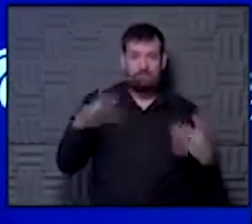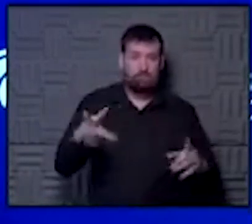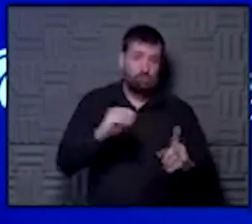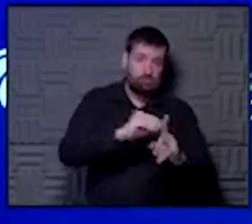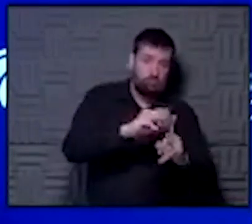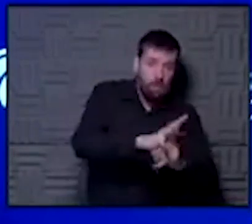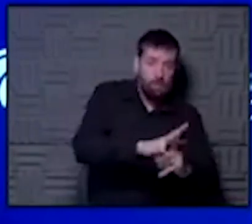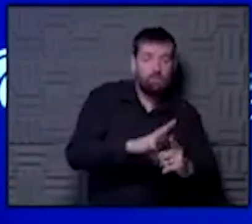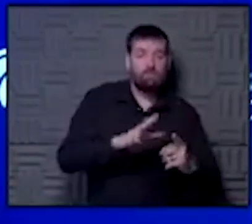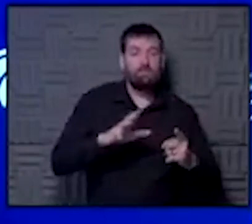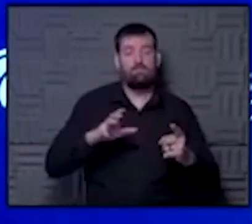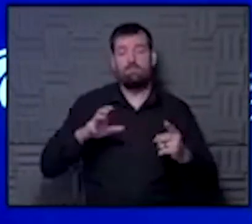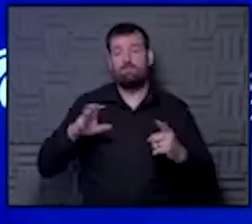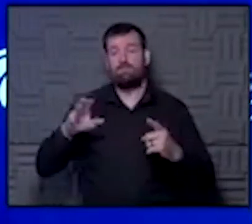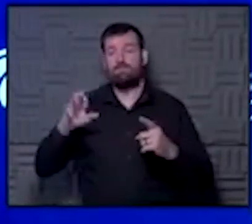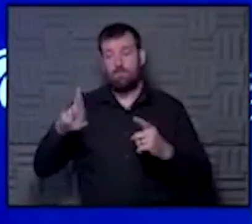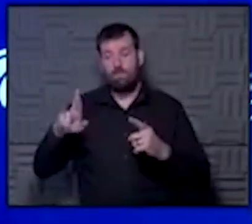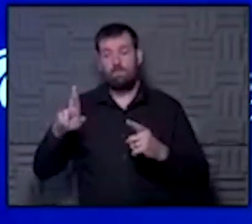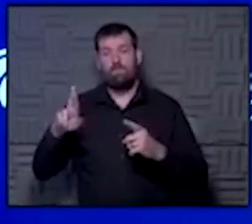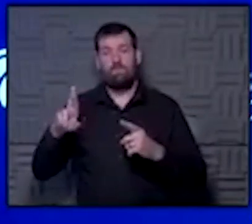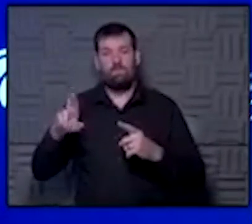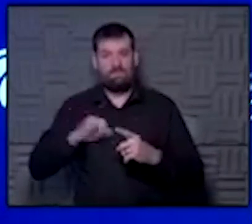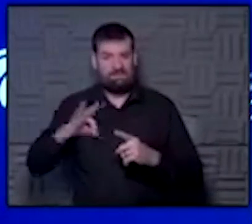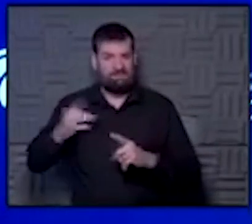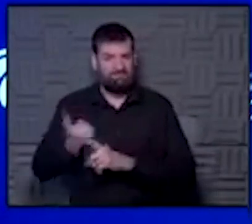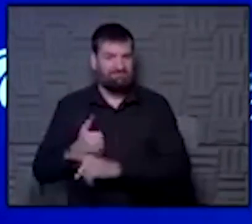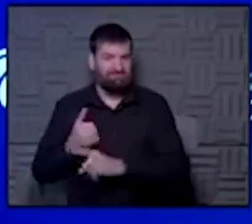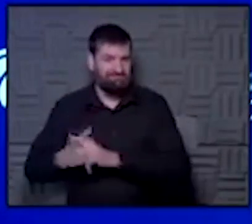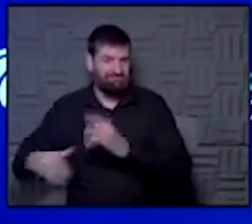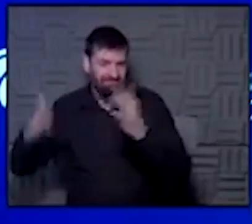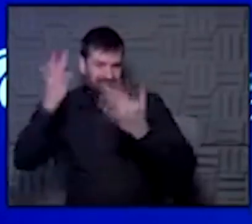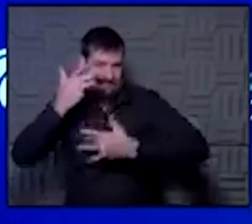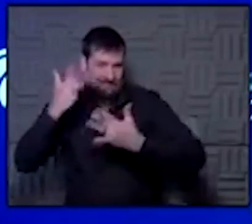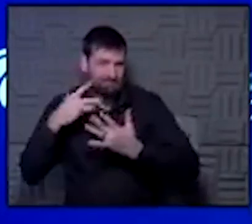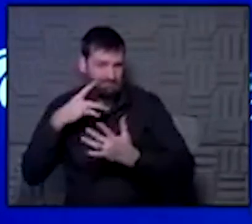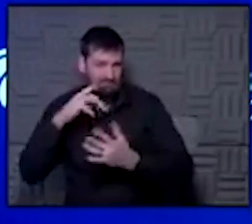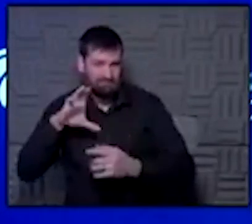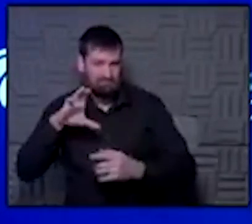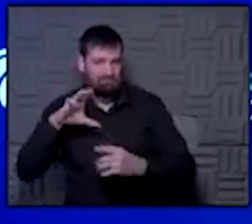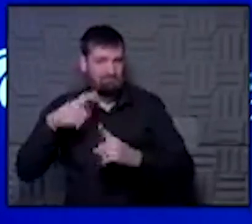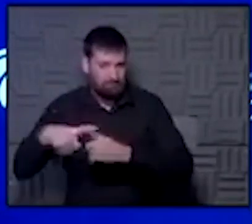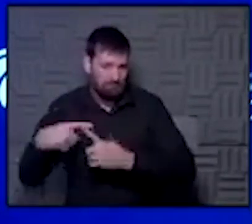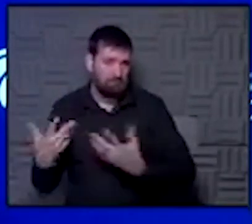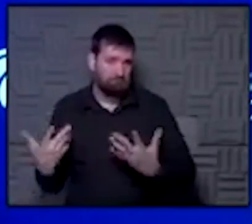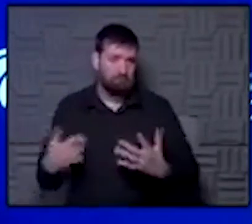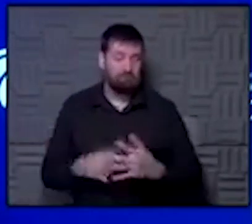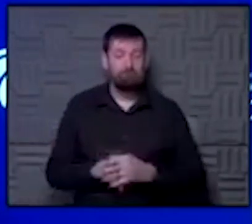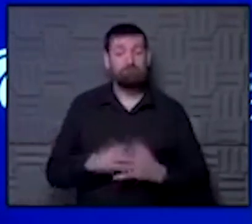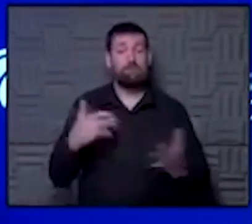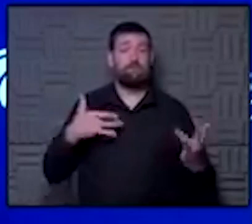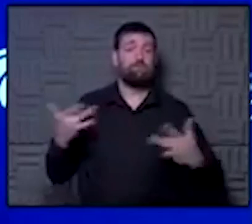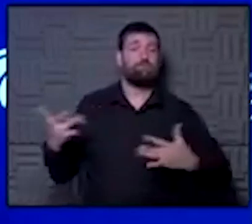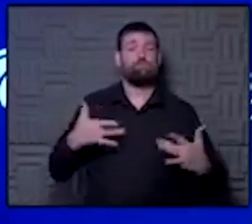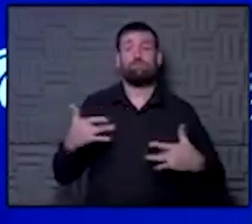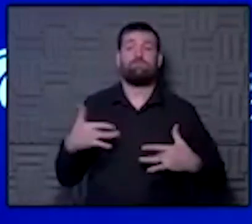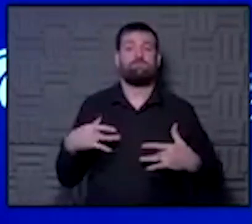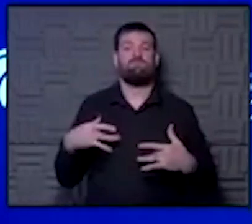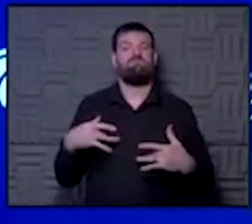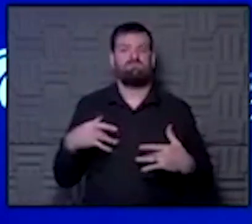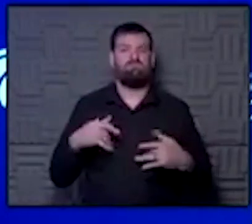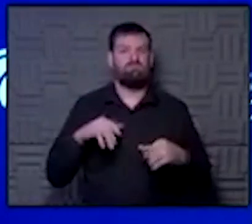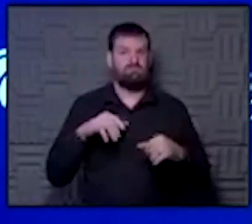around somebody who's been sick, or because the staff themselves are sick. So I think our concern is that the hospitals may be getting